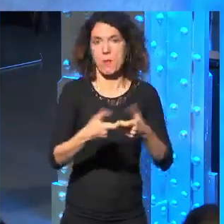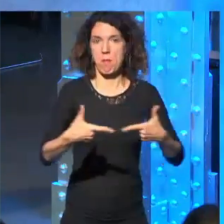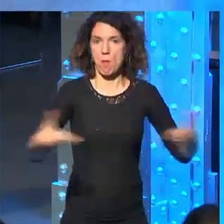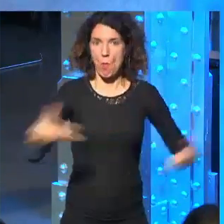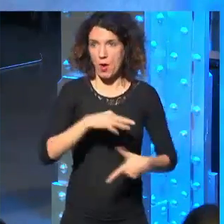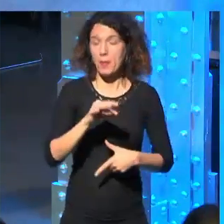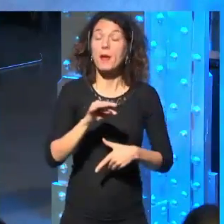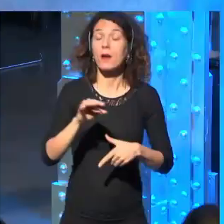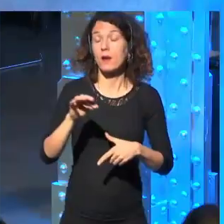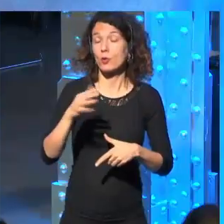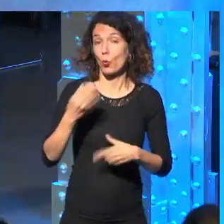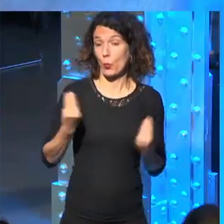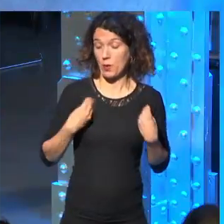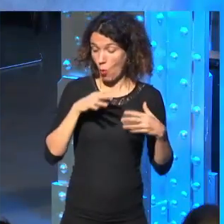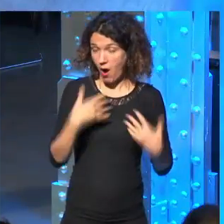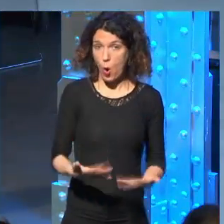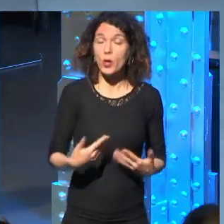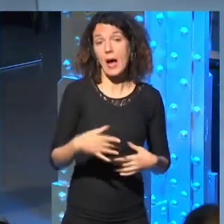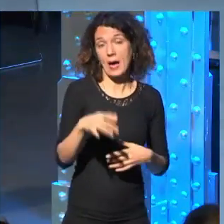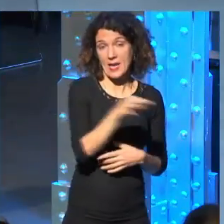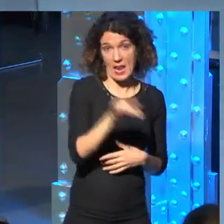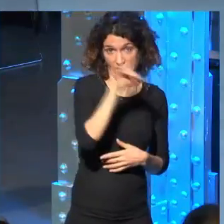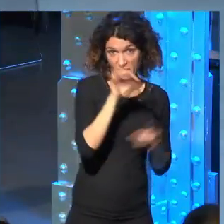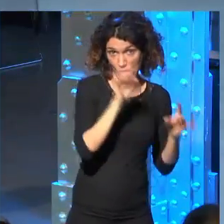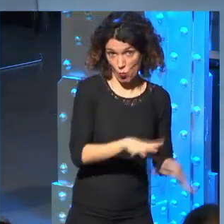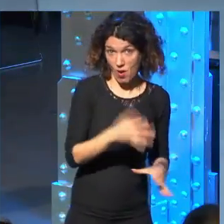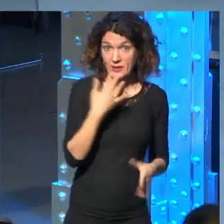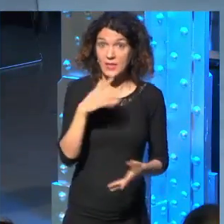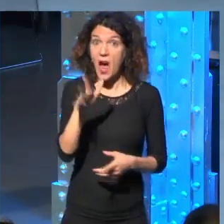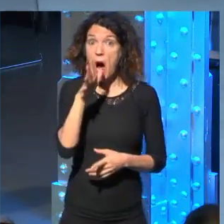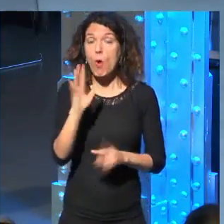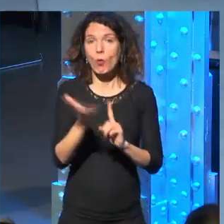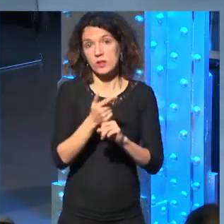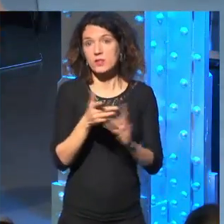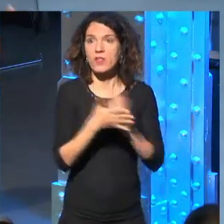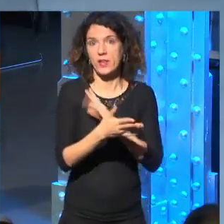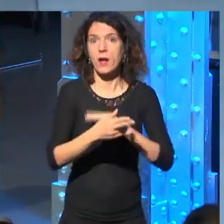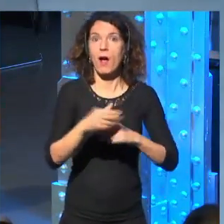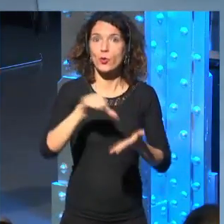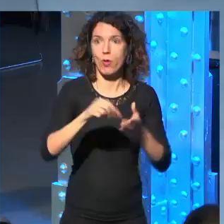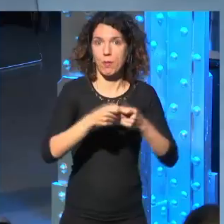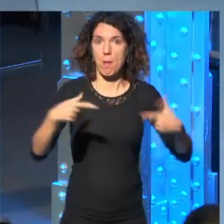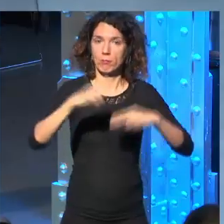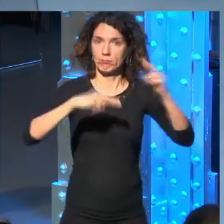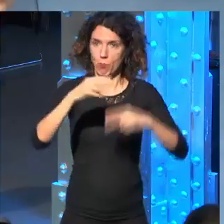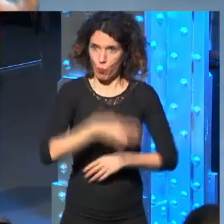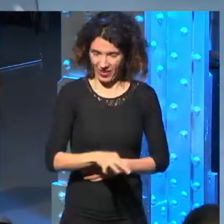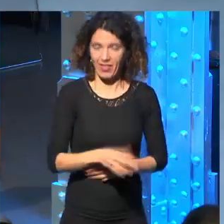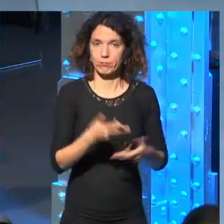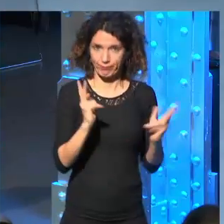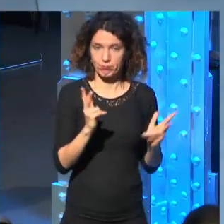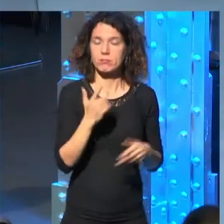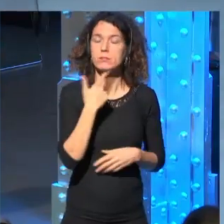like that in Canary Islands too. The well diggers assume almost shamanistic